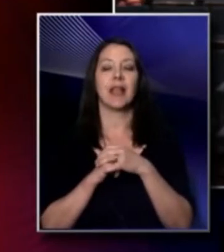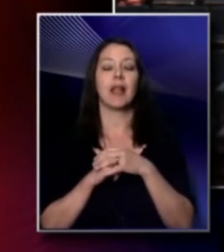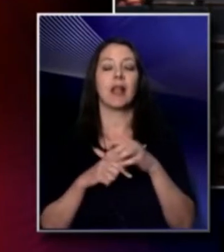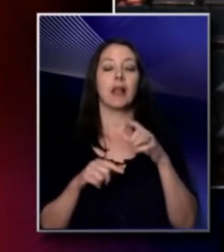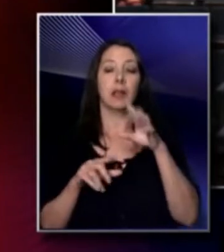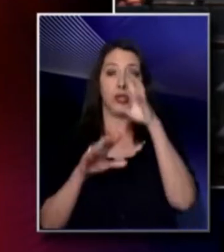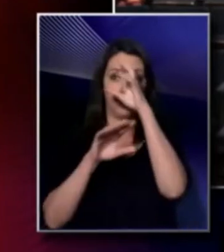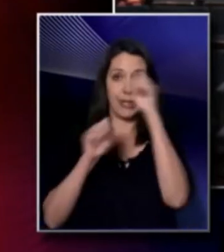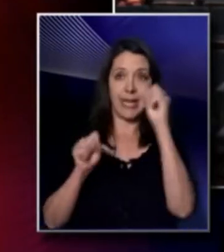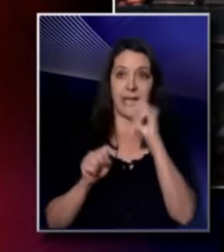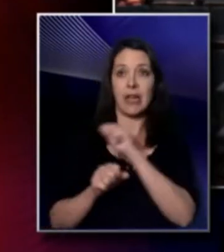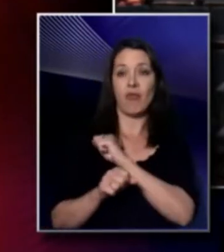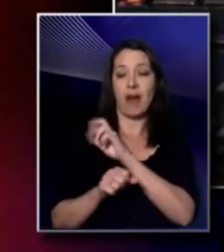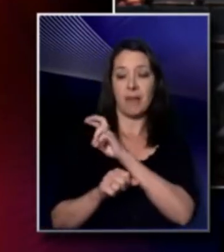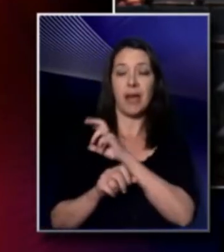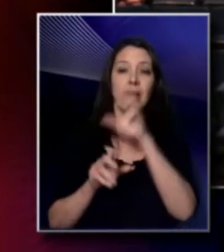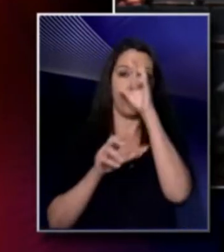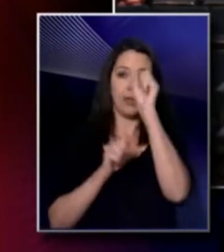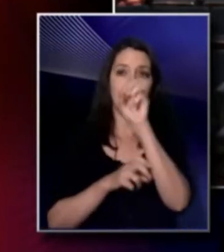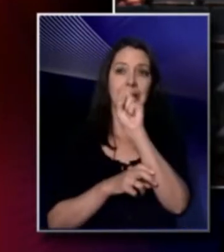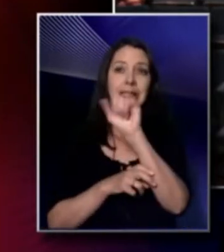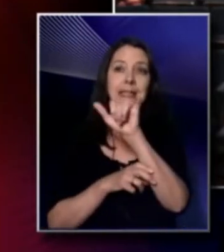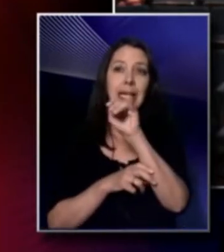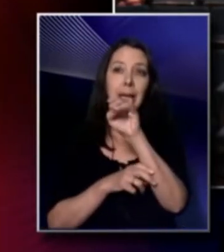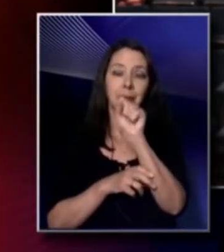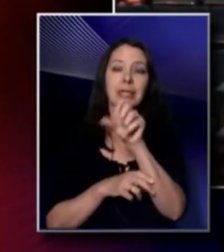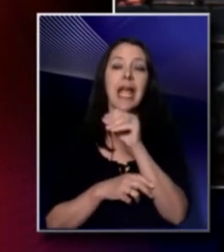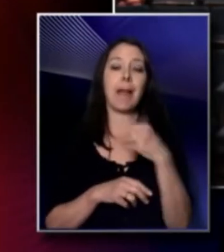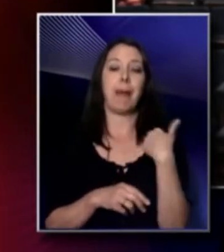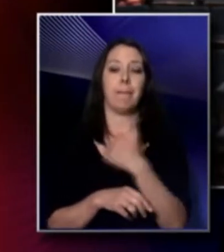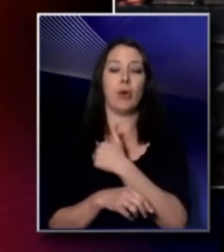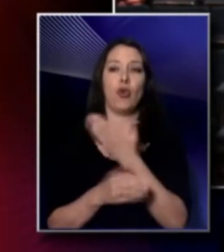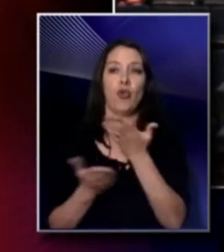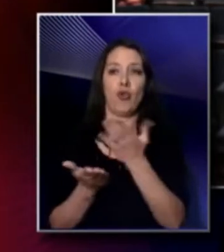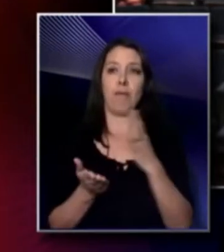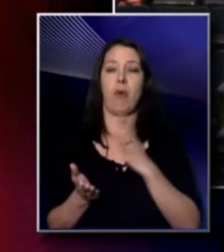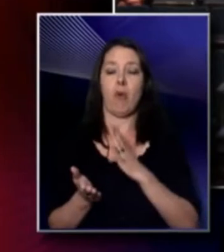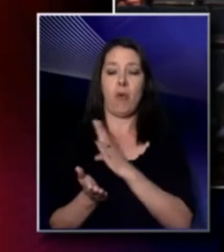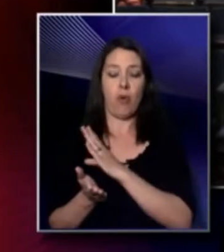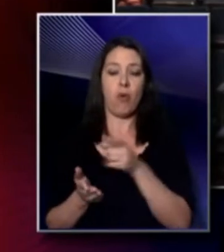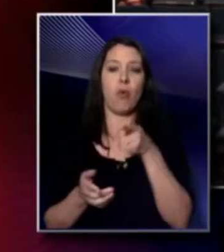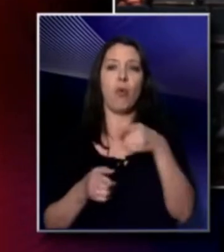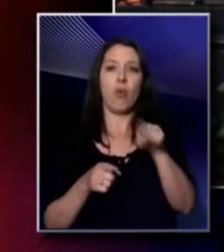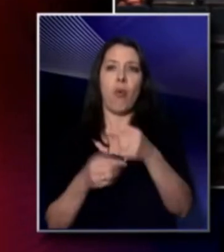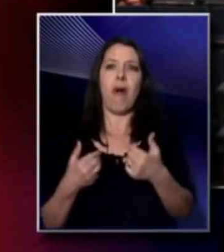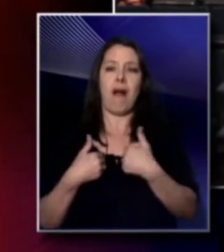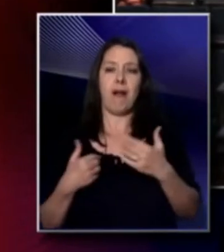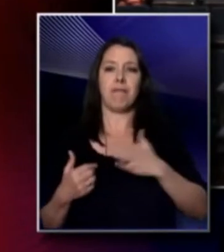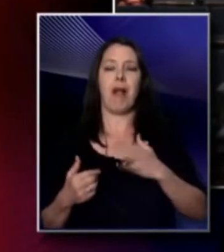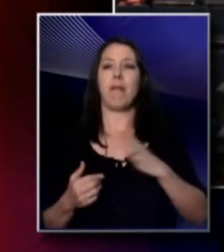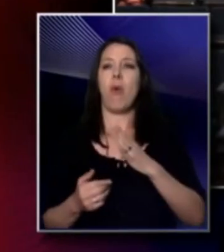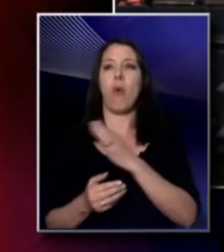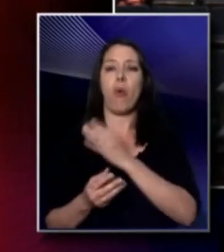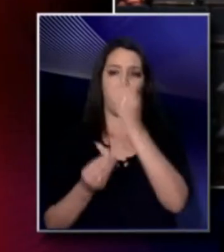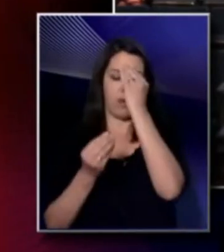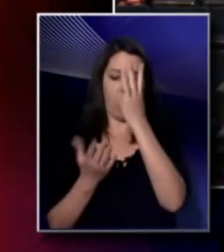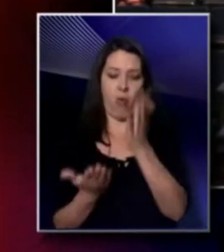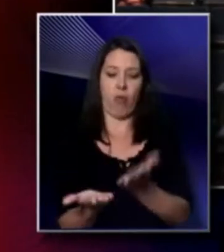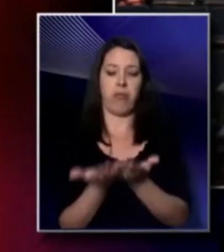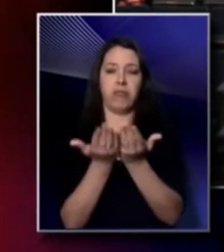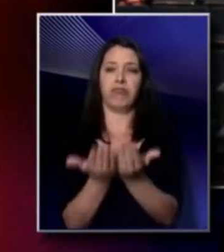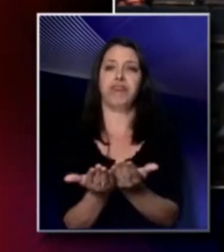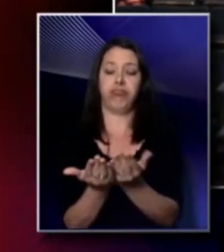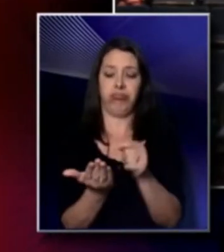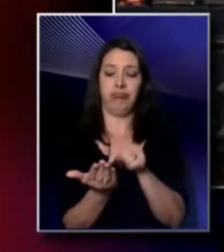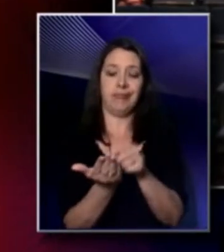Superintendent Reichman, President Sims, members of the board. You have my board report for this meeting before you